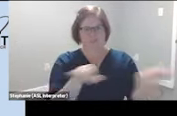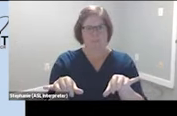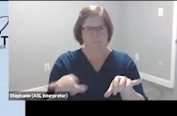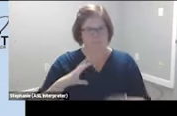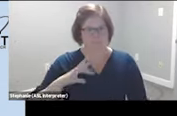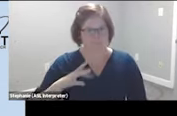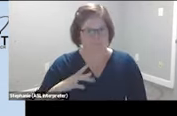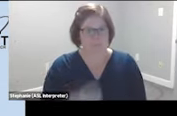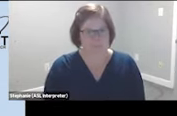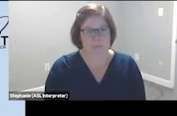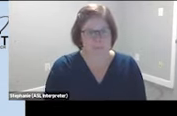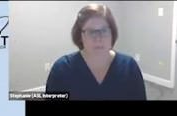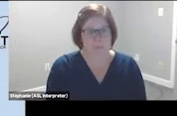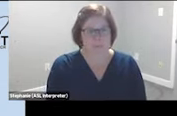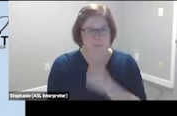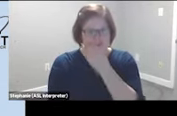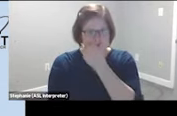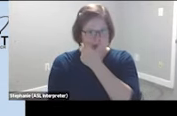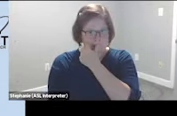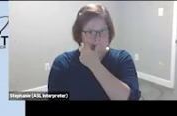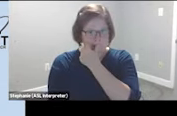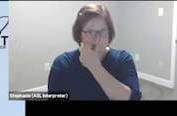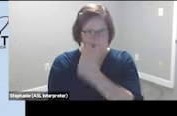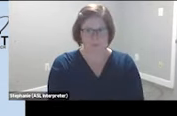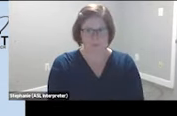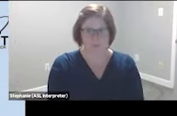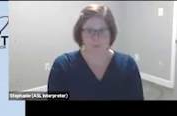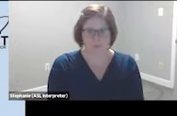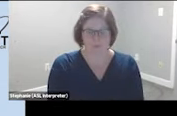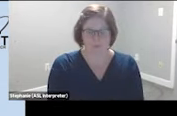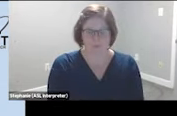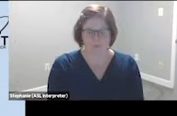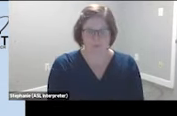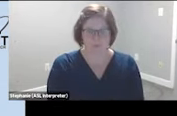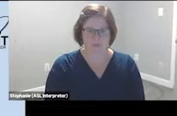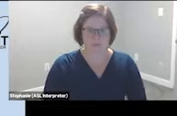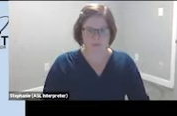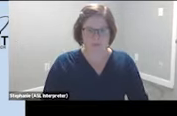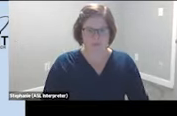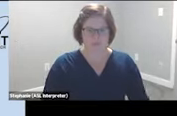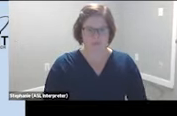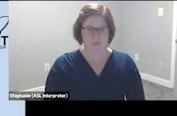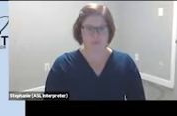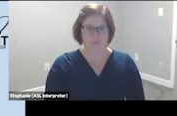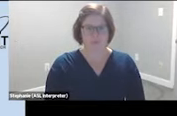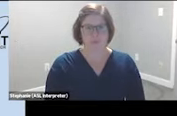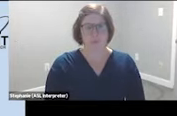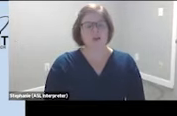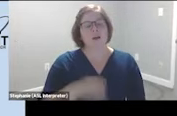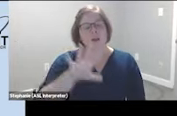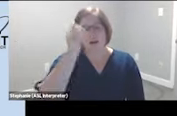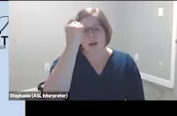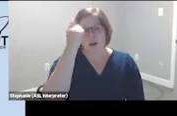of the TI-84, and it is replicated exactly on the graffiti. The multi-levels allow us